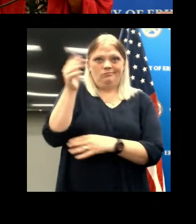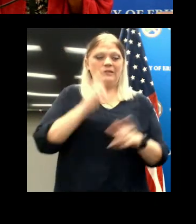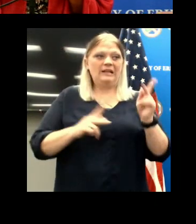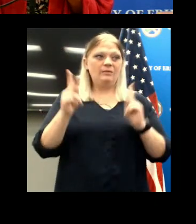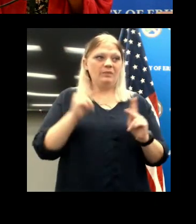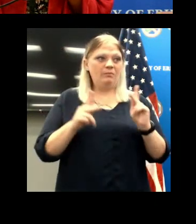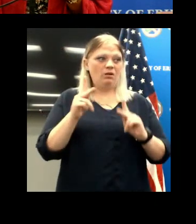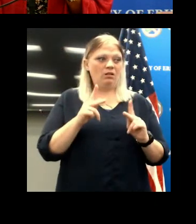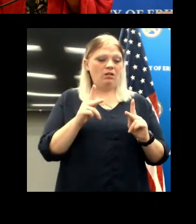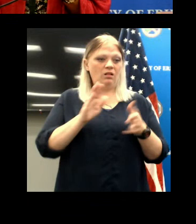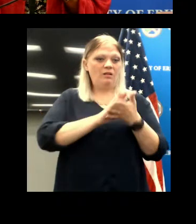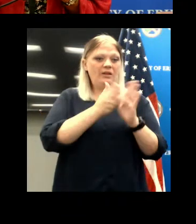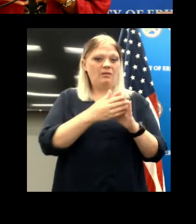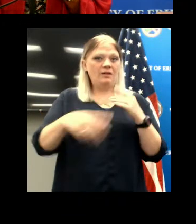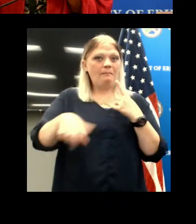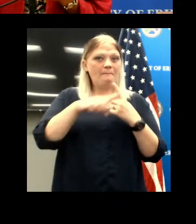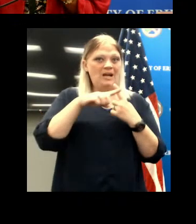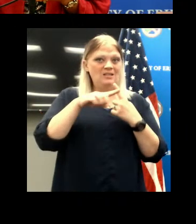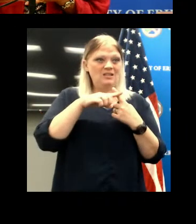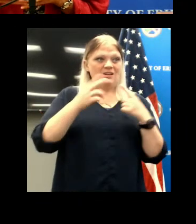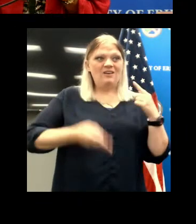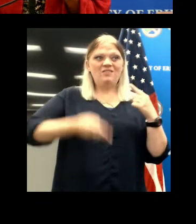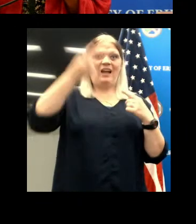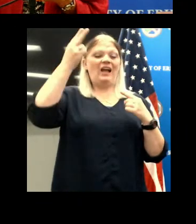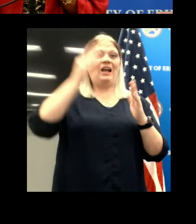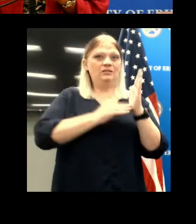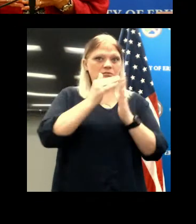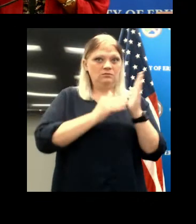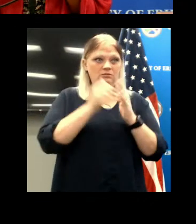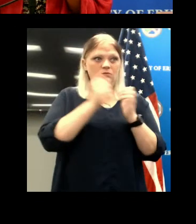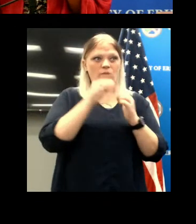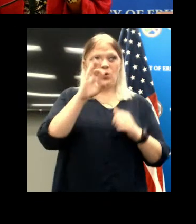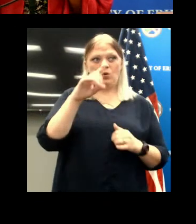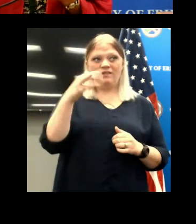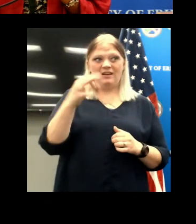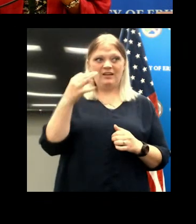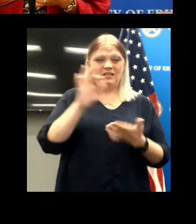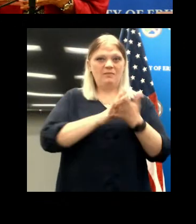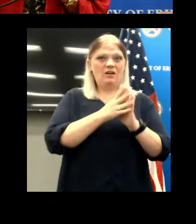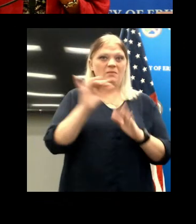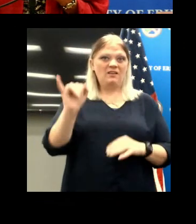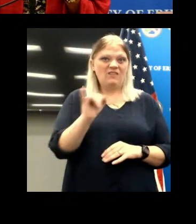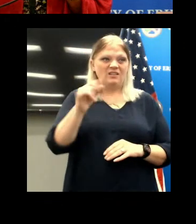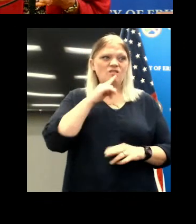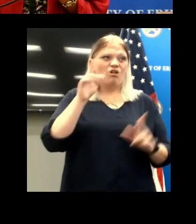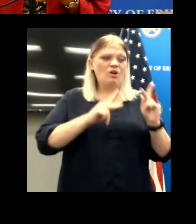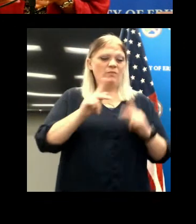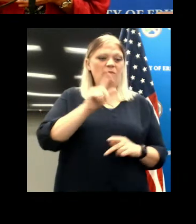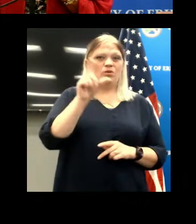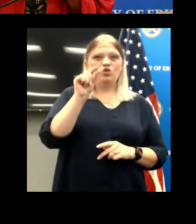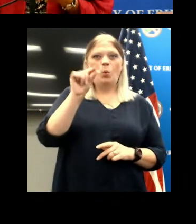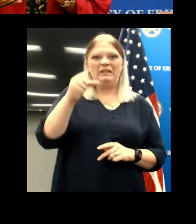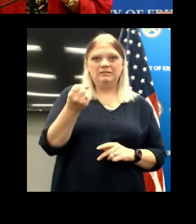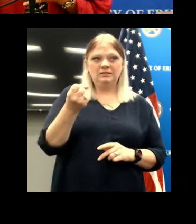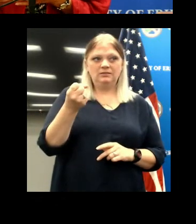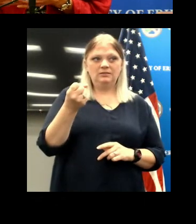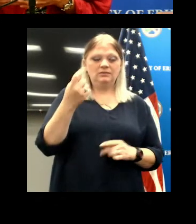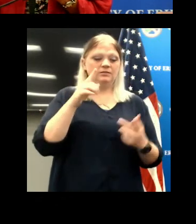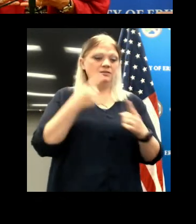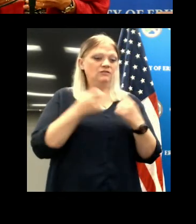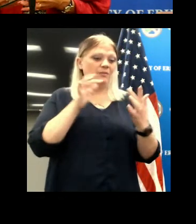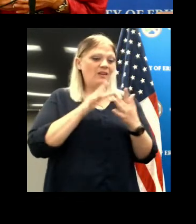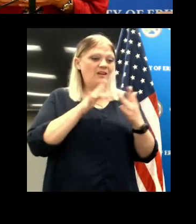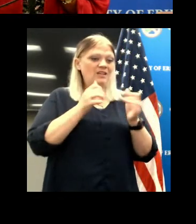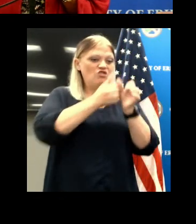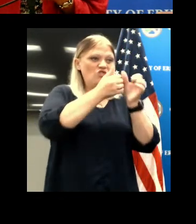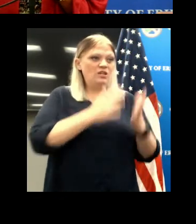are becoming positive at the highest frequency with COVID-19, they're becoming infected, are people in their 20s. And from our contact tracers,